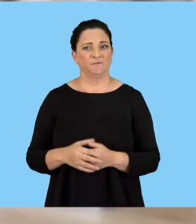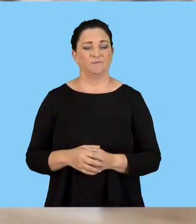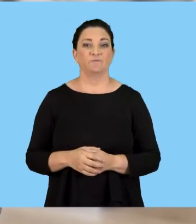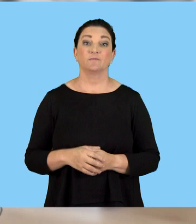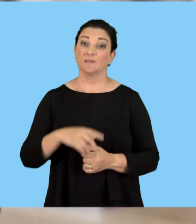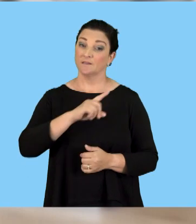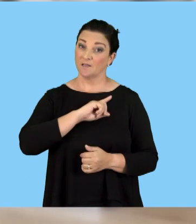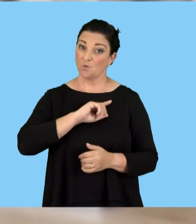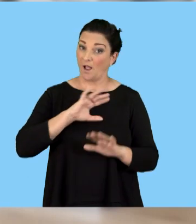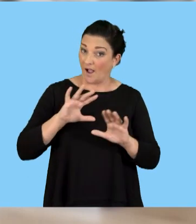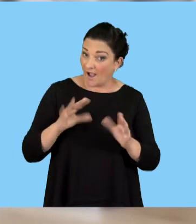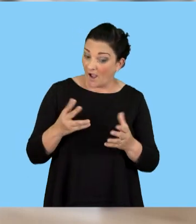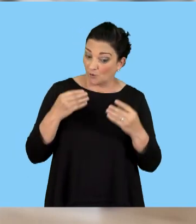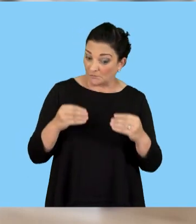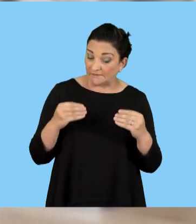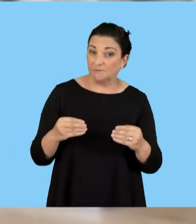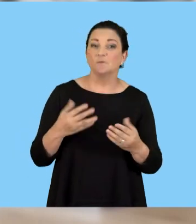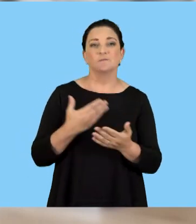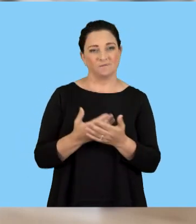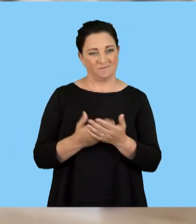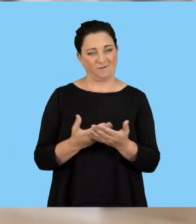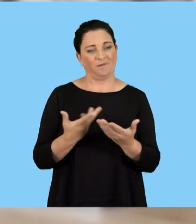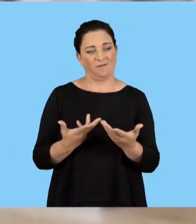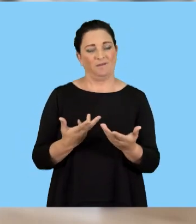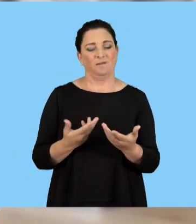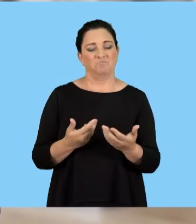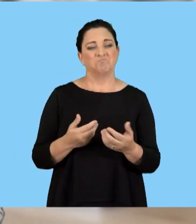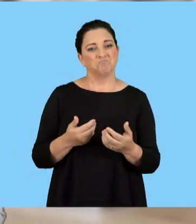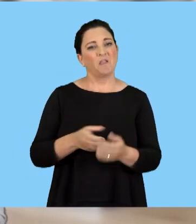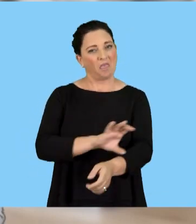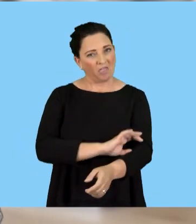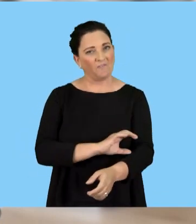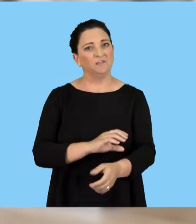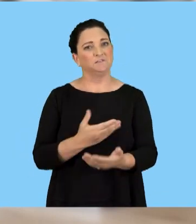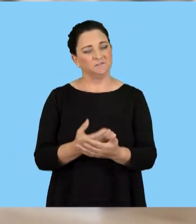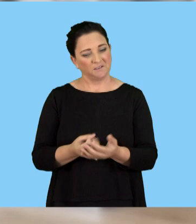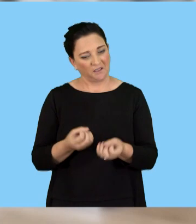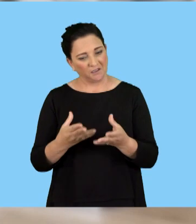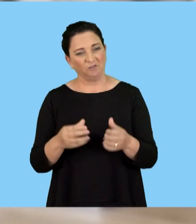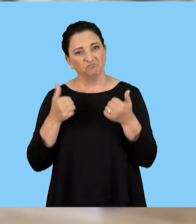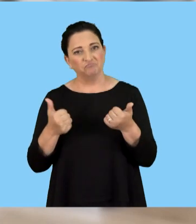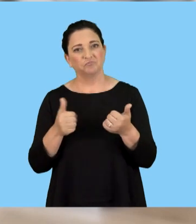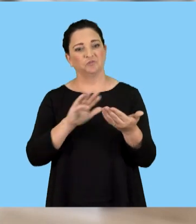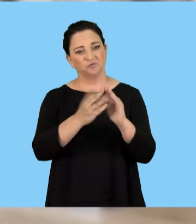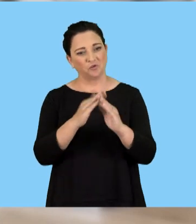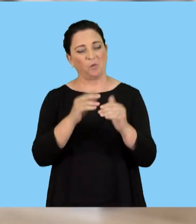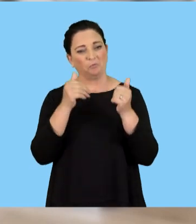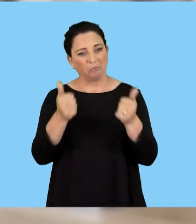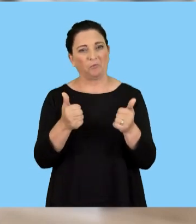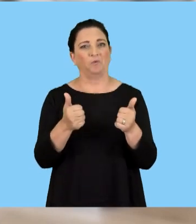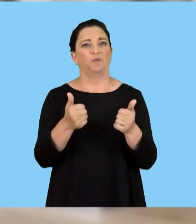that is the way in which the business can contribute time and effort towards the well-being